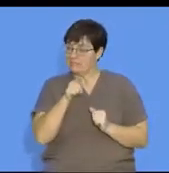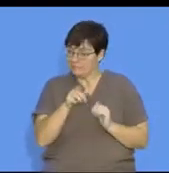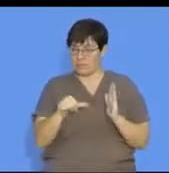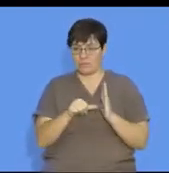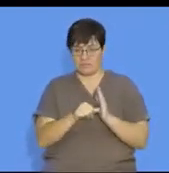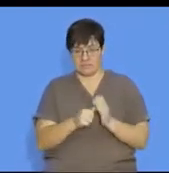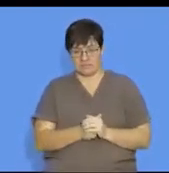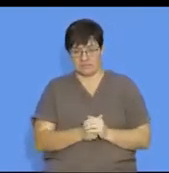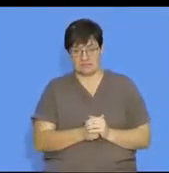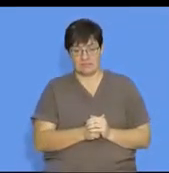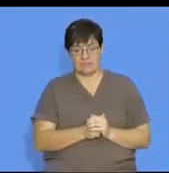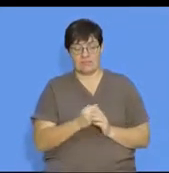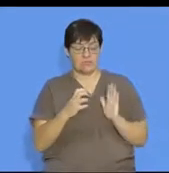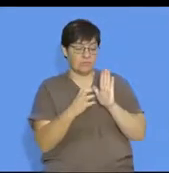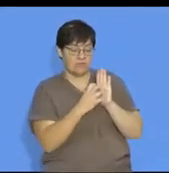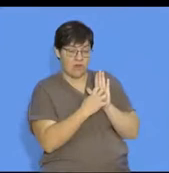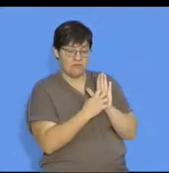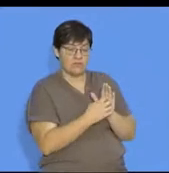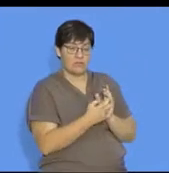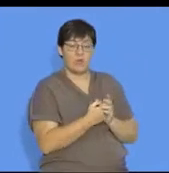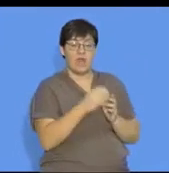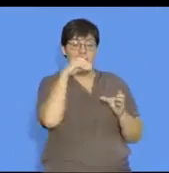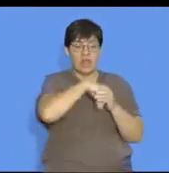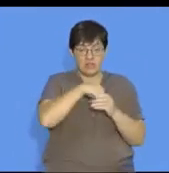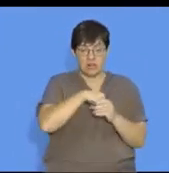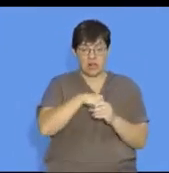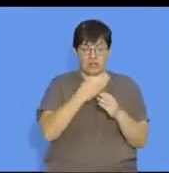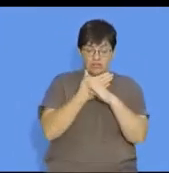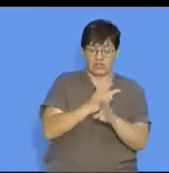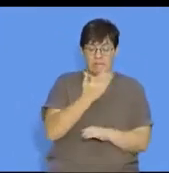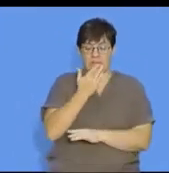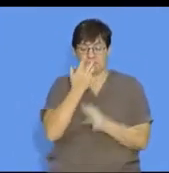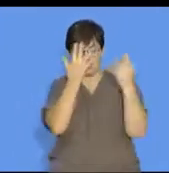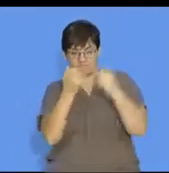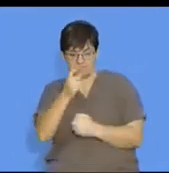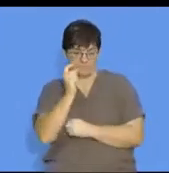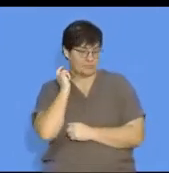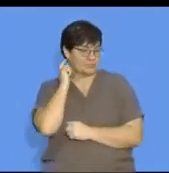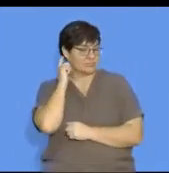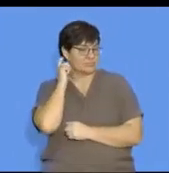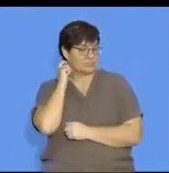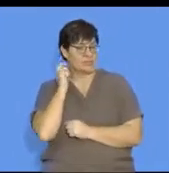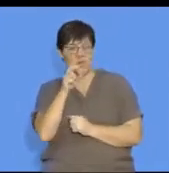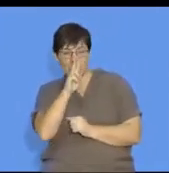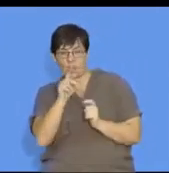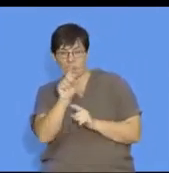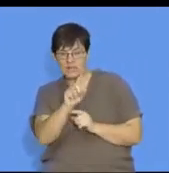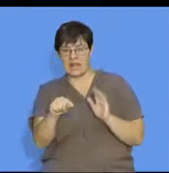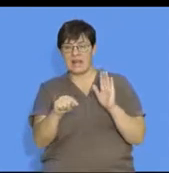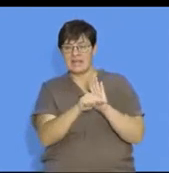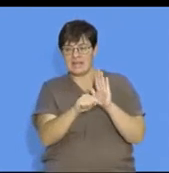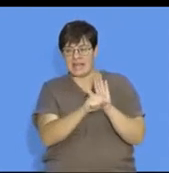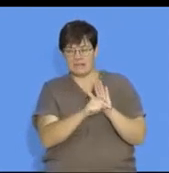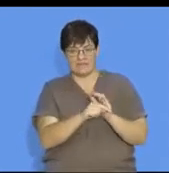exist. Okay, very, very important. Right. Use your graph to calculate the internal resistance of the battery. So the theoretical, so we are looking